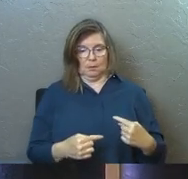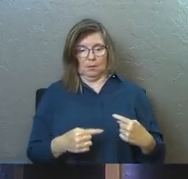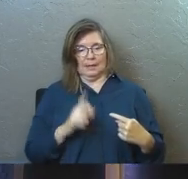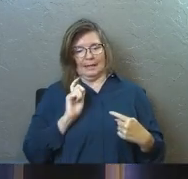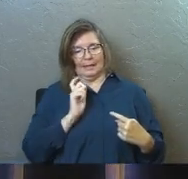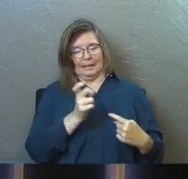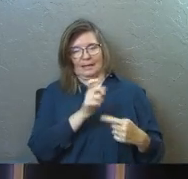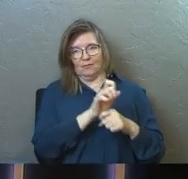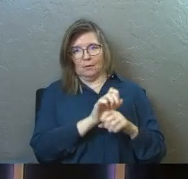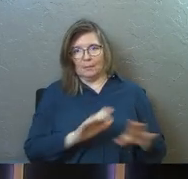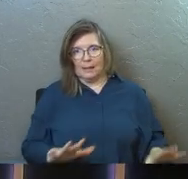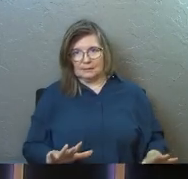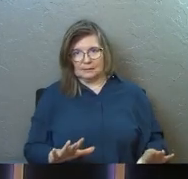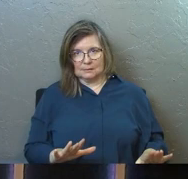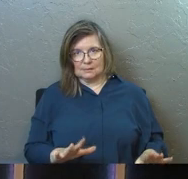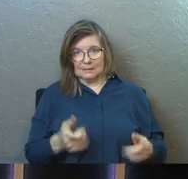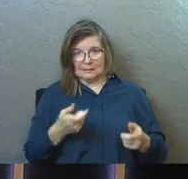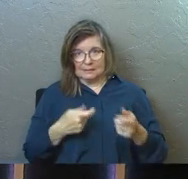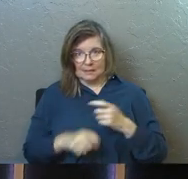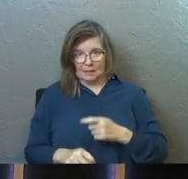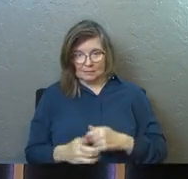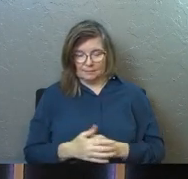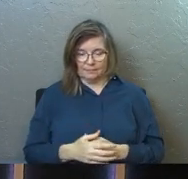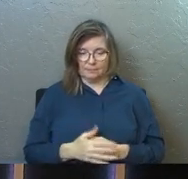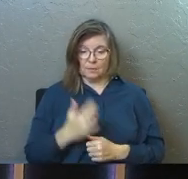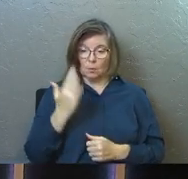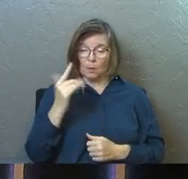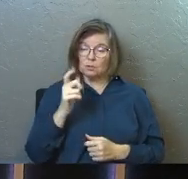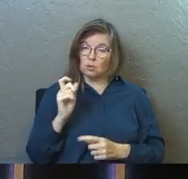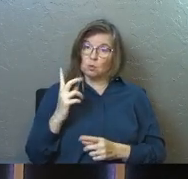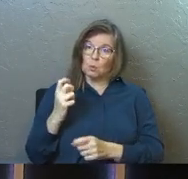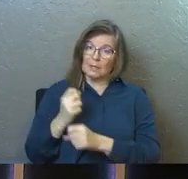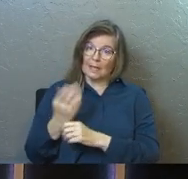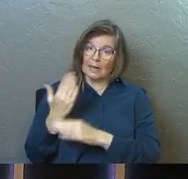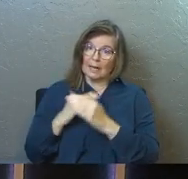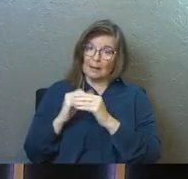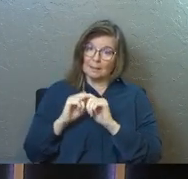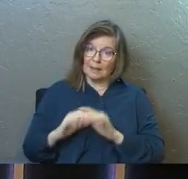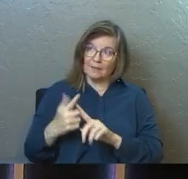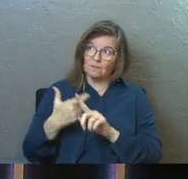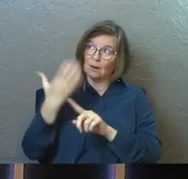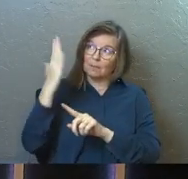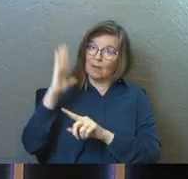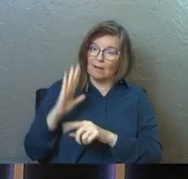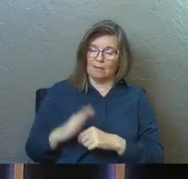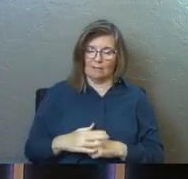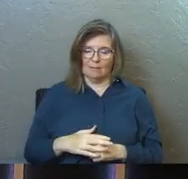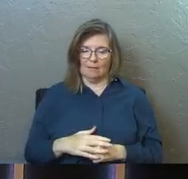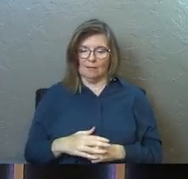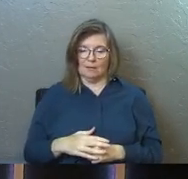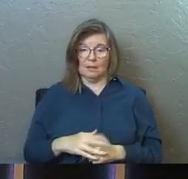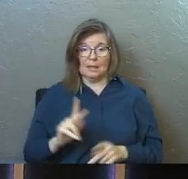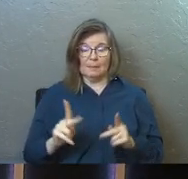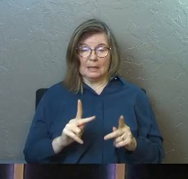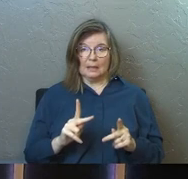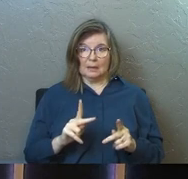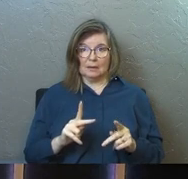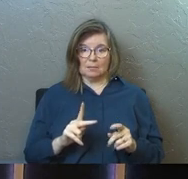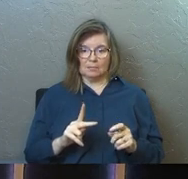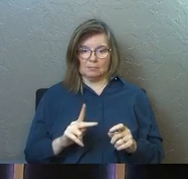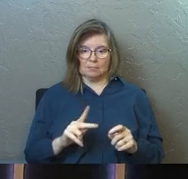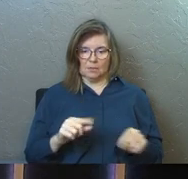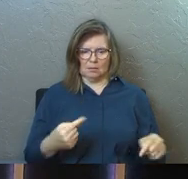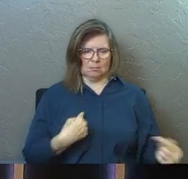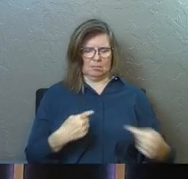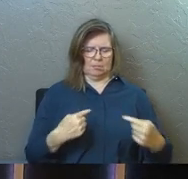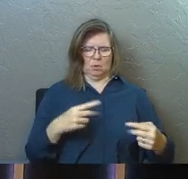were called, so that you may inherit a blessing." Amen. It's tit for tat, right? It's like people come against